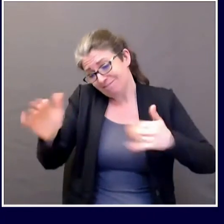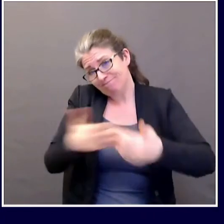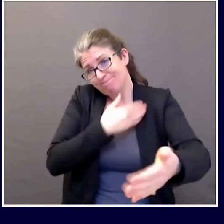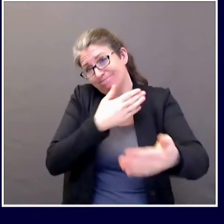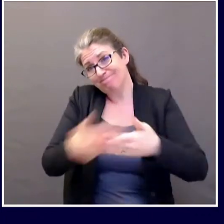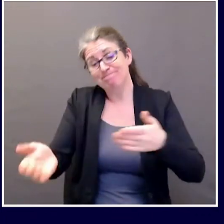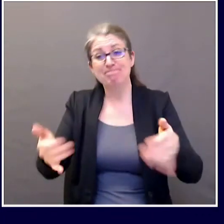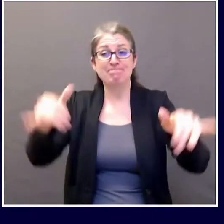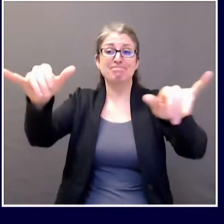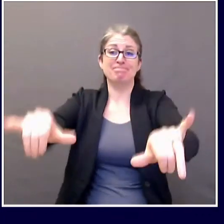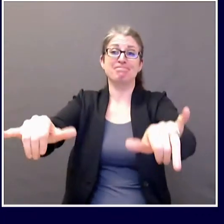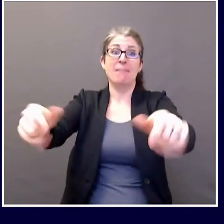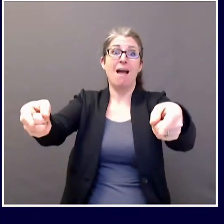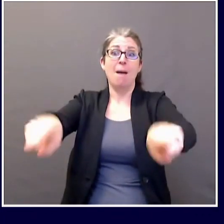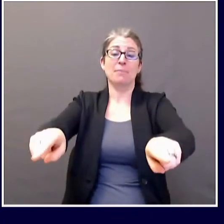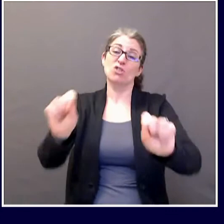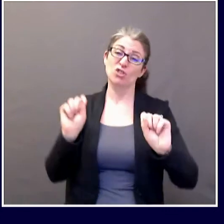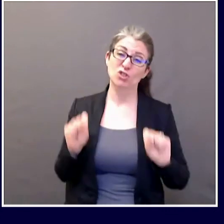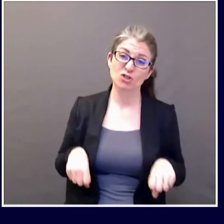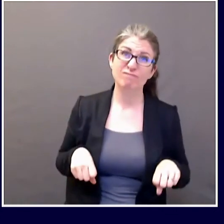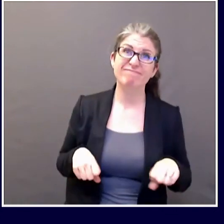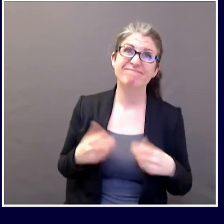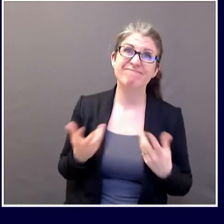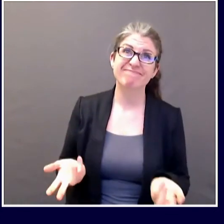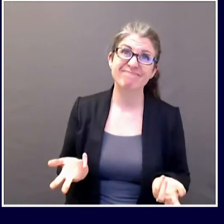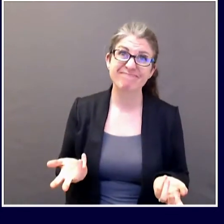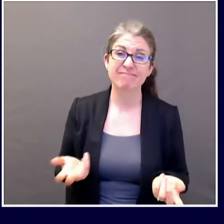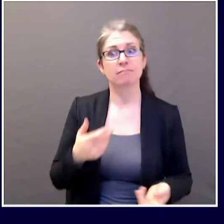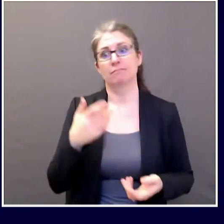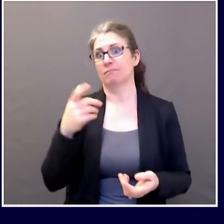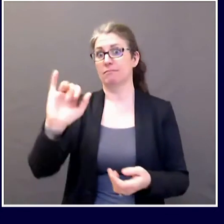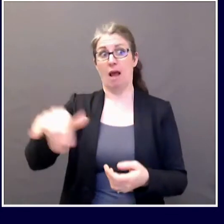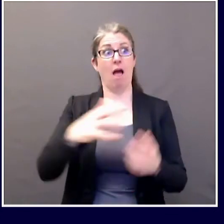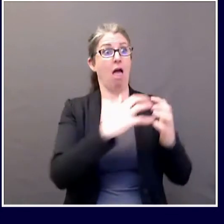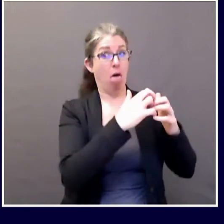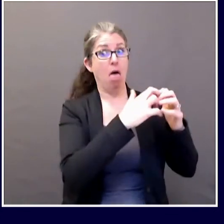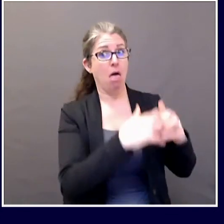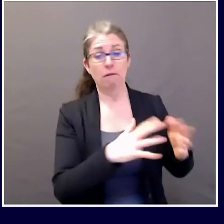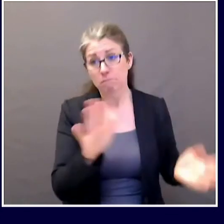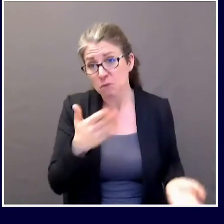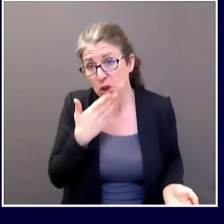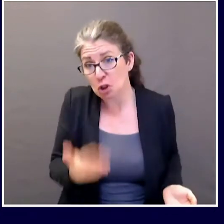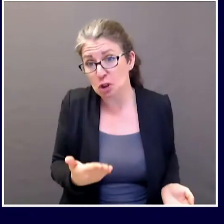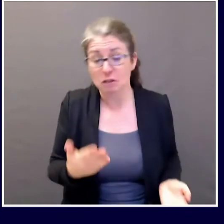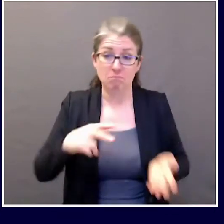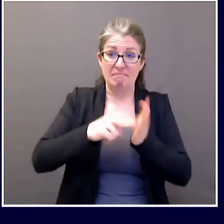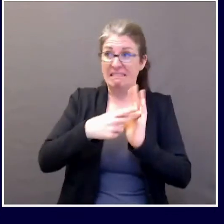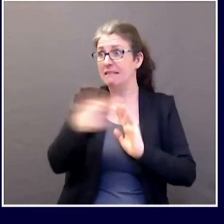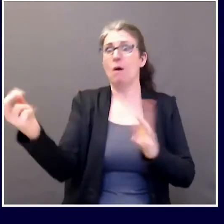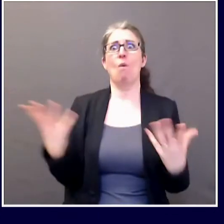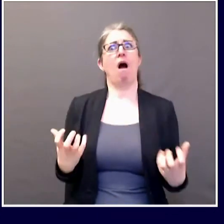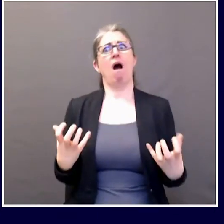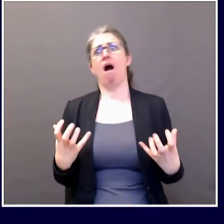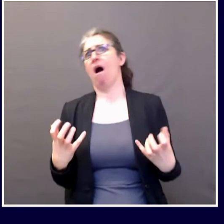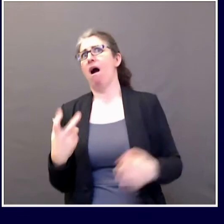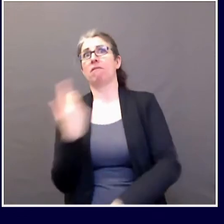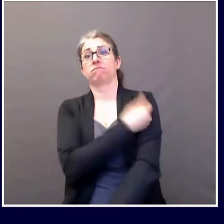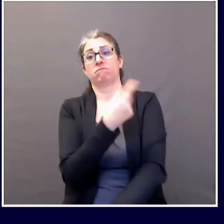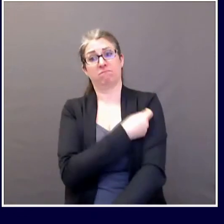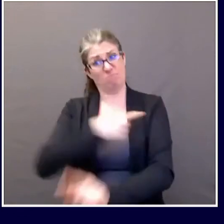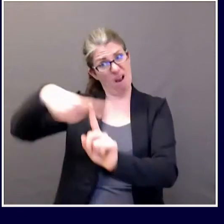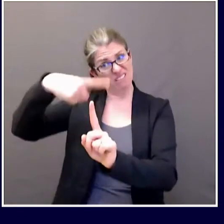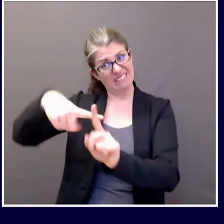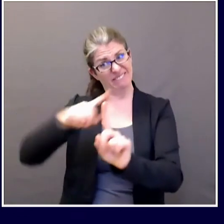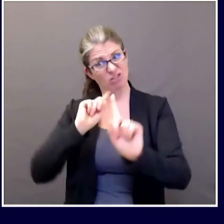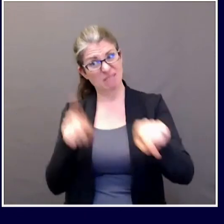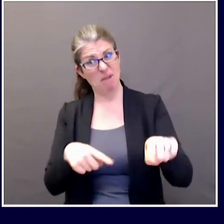inconvenience, especially if the system slows down, I also want to recognize that it means that there is a lot of demand for